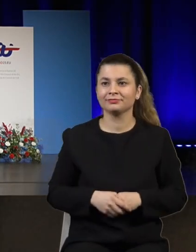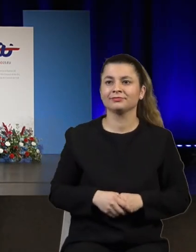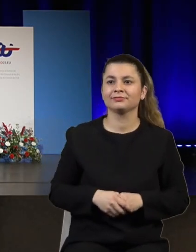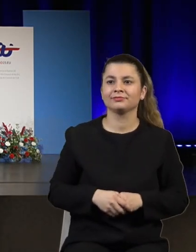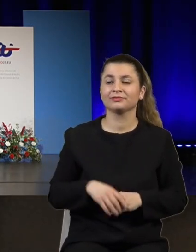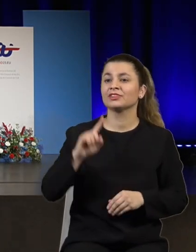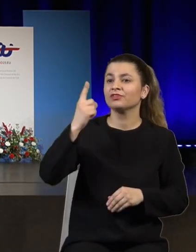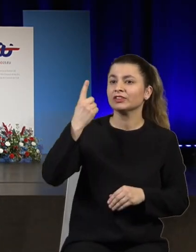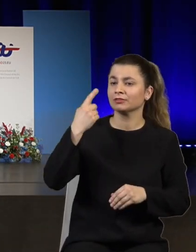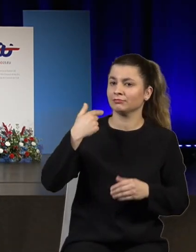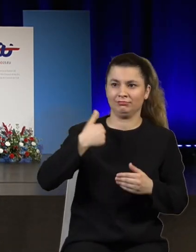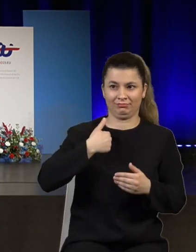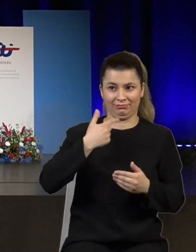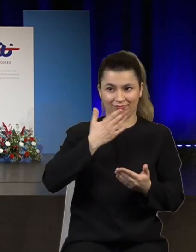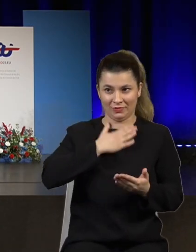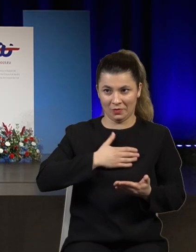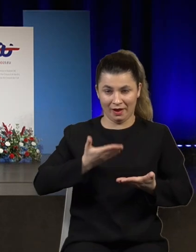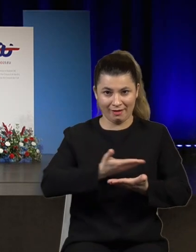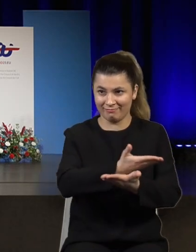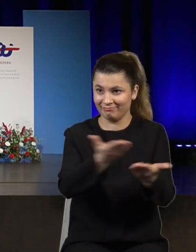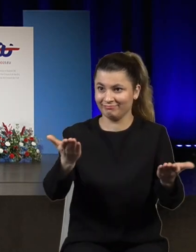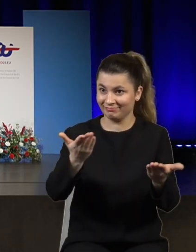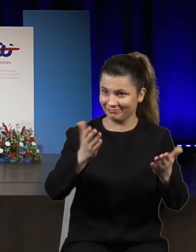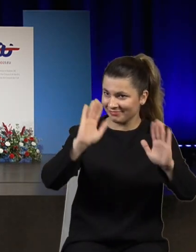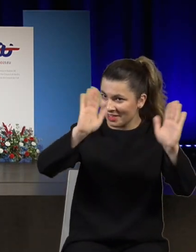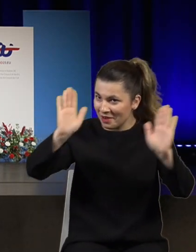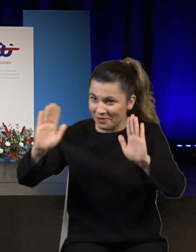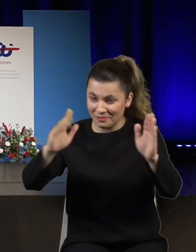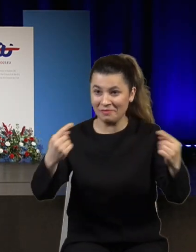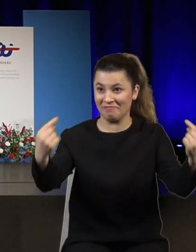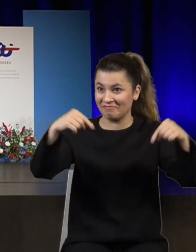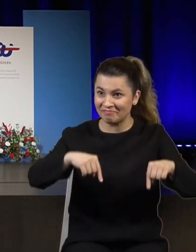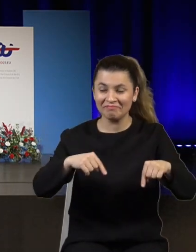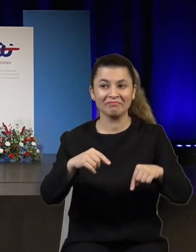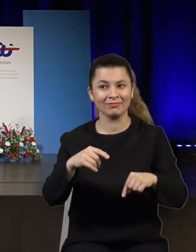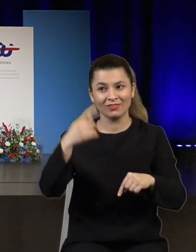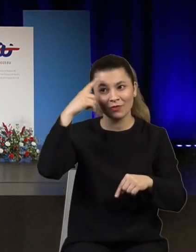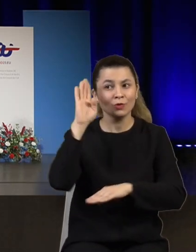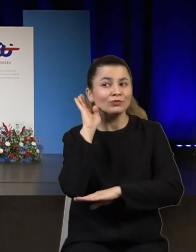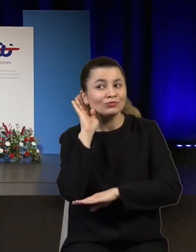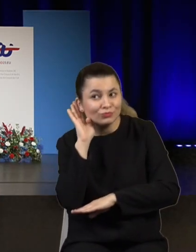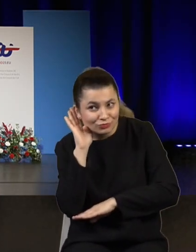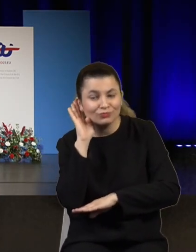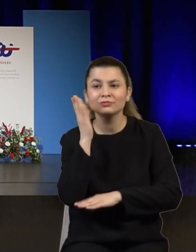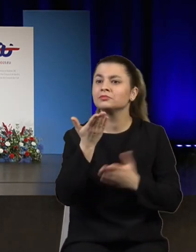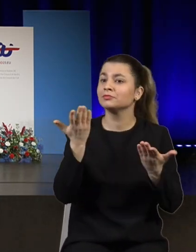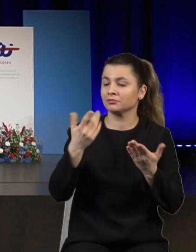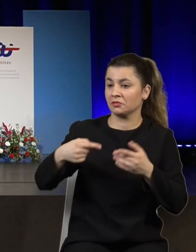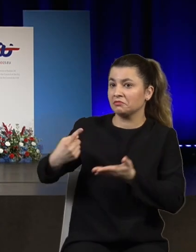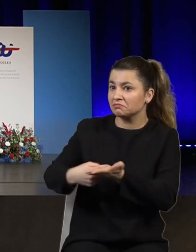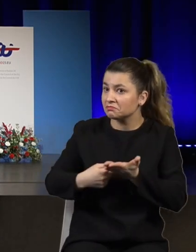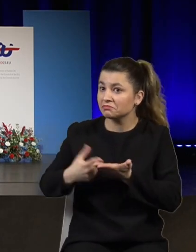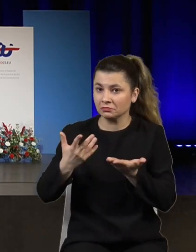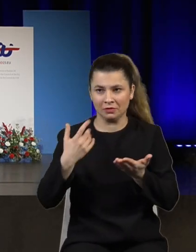attend and to listen to our, I hope, very interesting discussion.